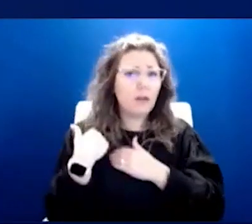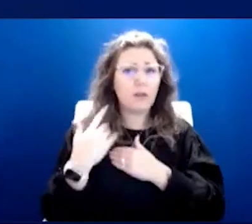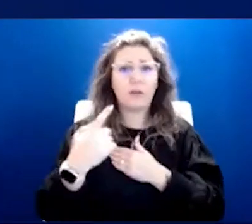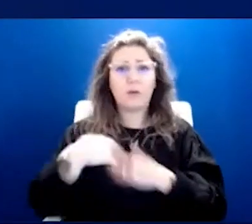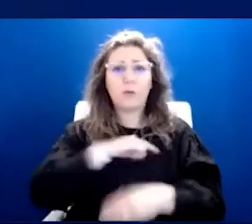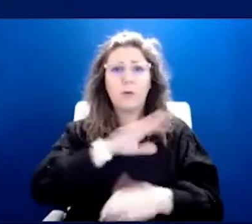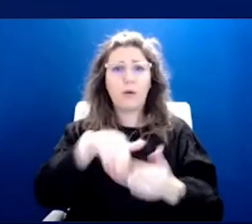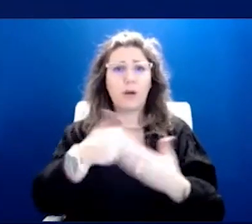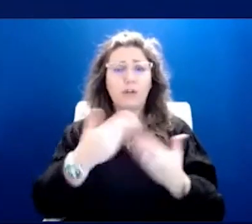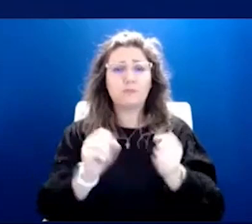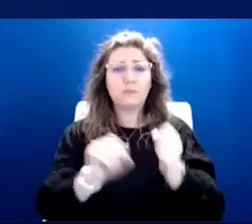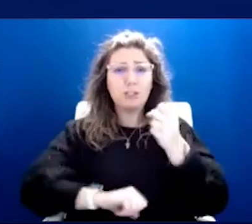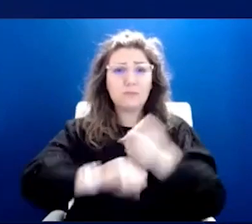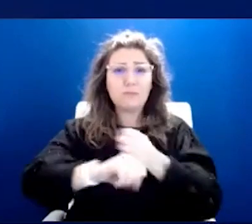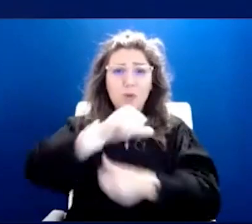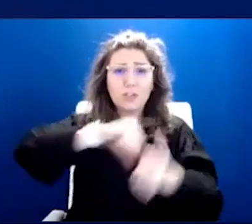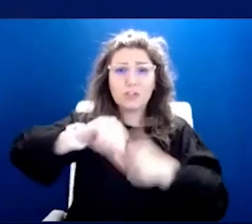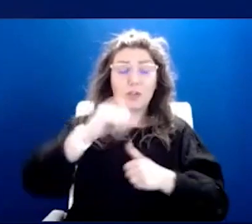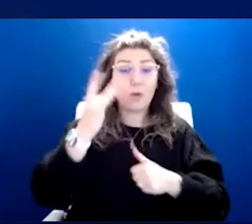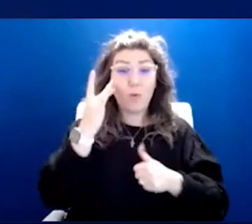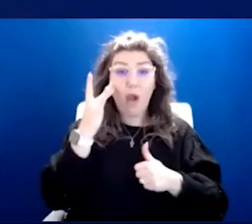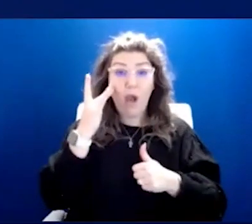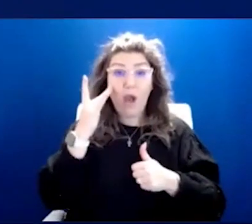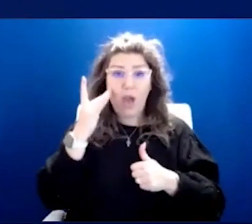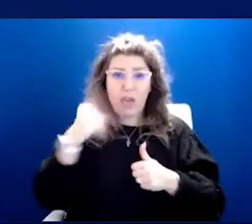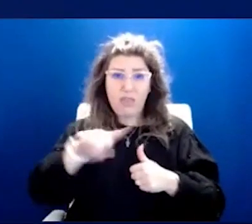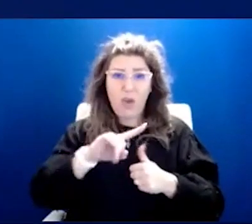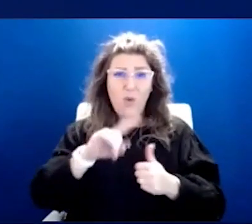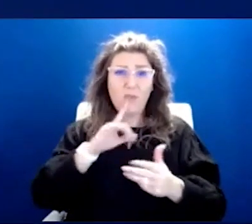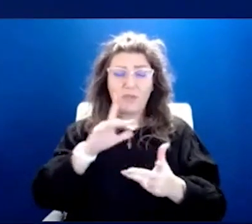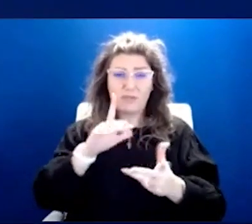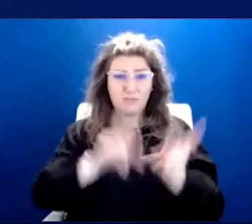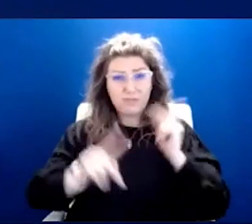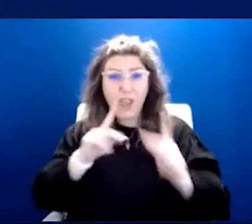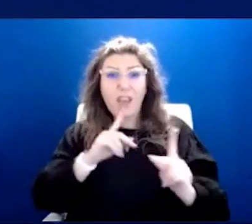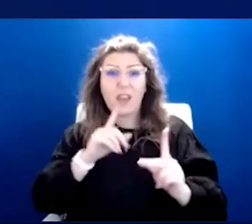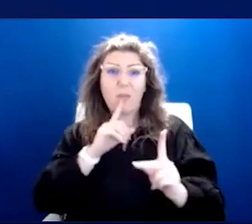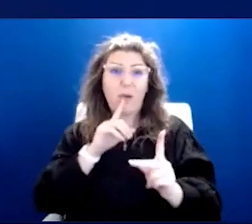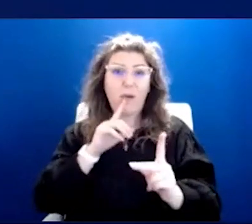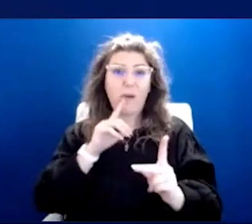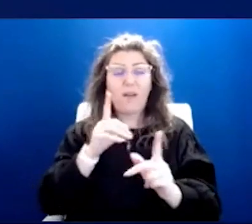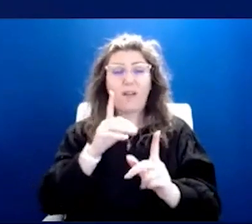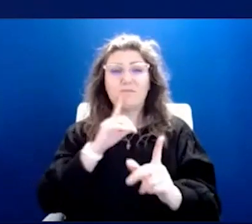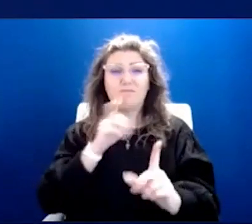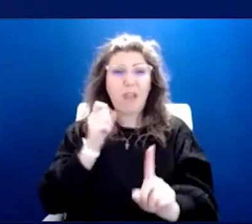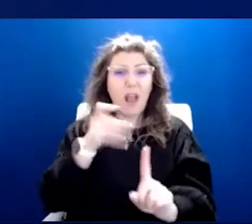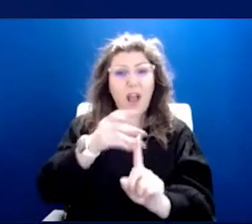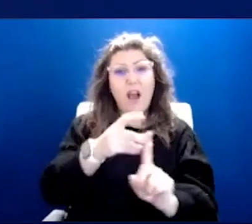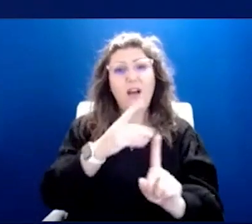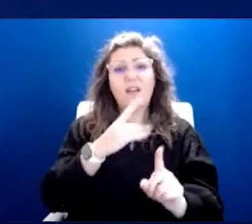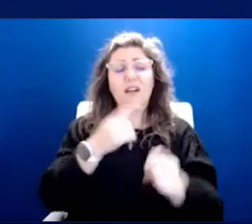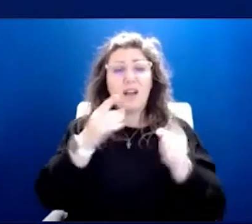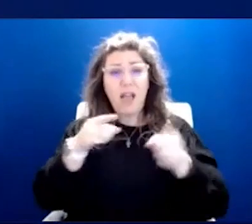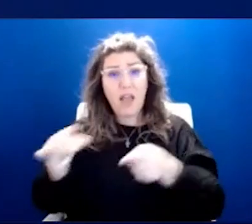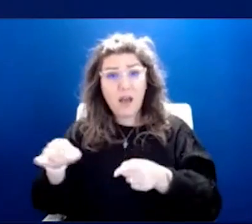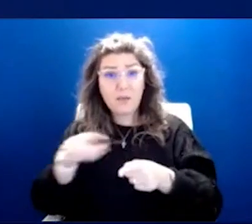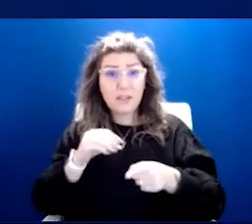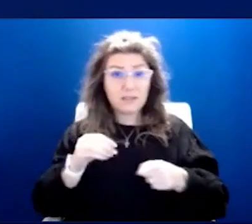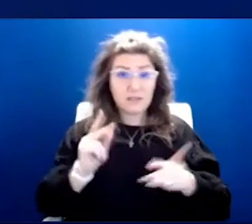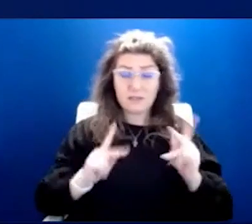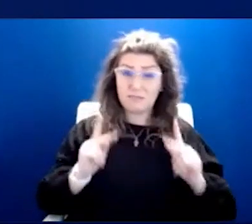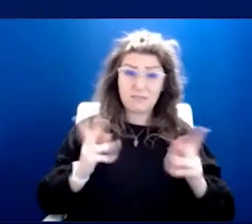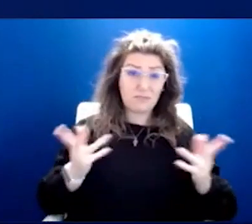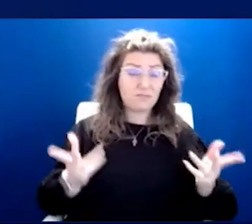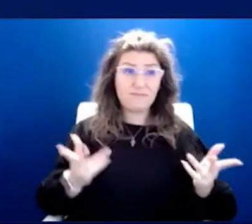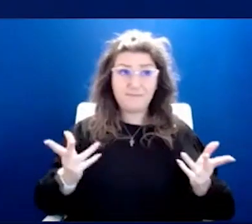other because those attacks have continued to roll in, and it's amazingly hard